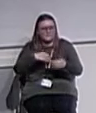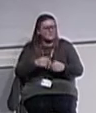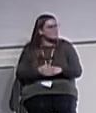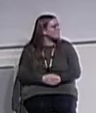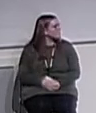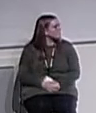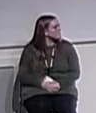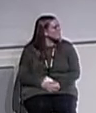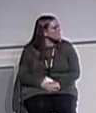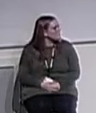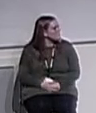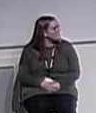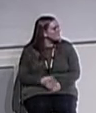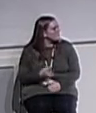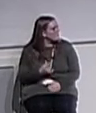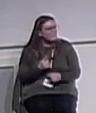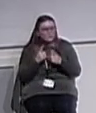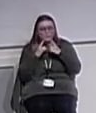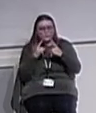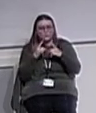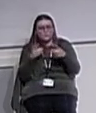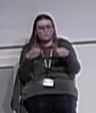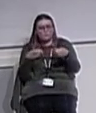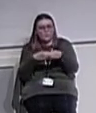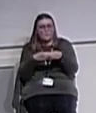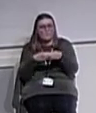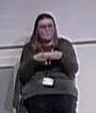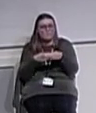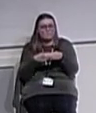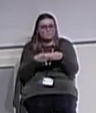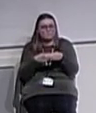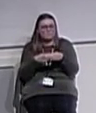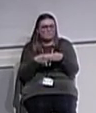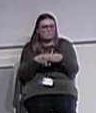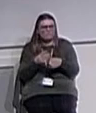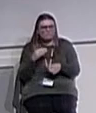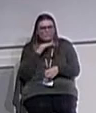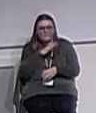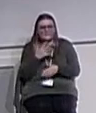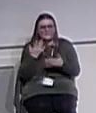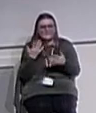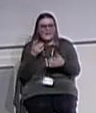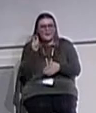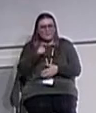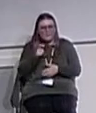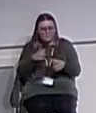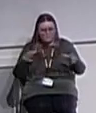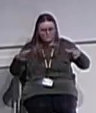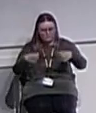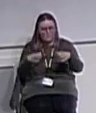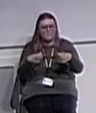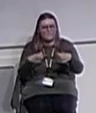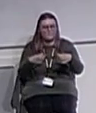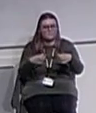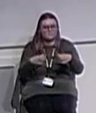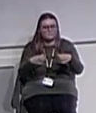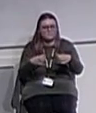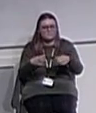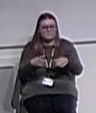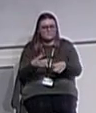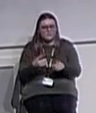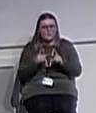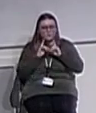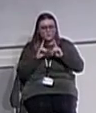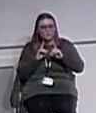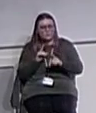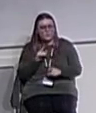put in a tutor group when you arrive. Your tutor will be around about 10 people in a tutor group, and your tutor will be from the degree discipline that